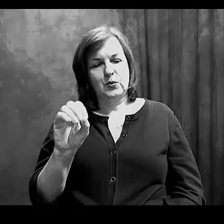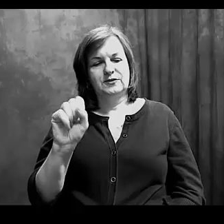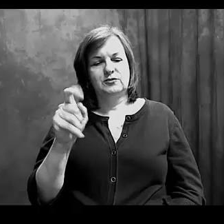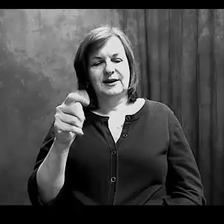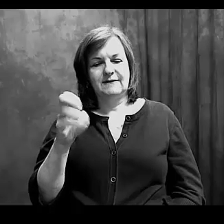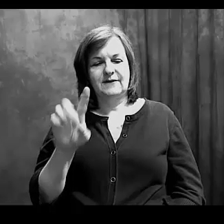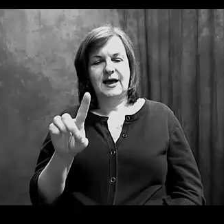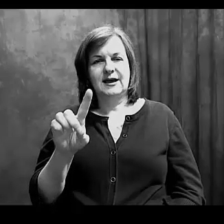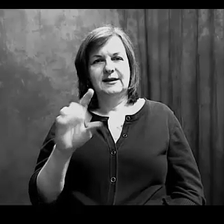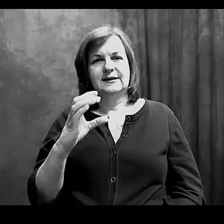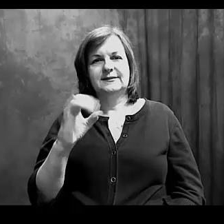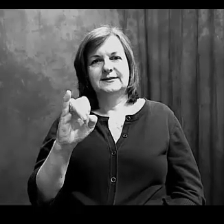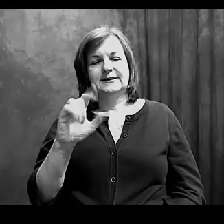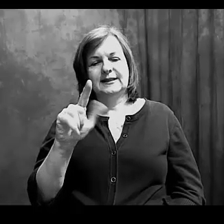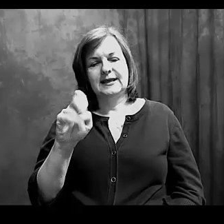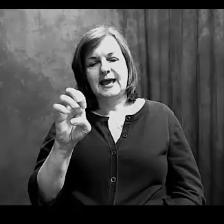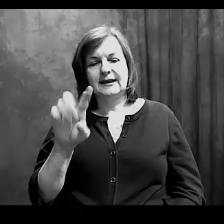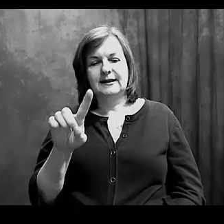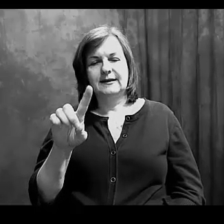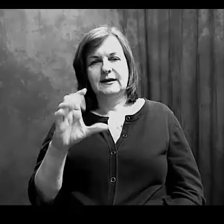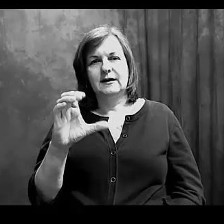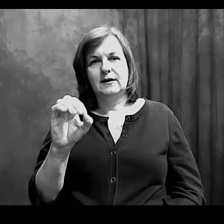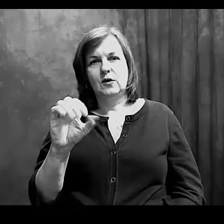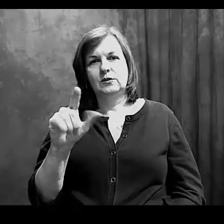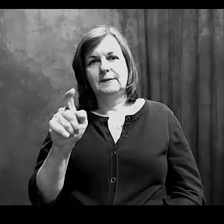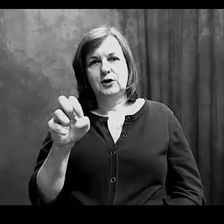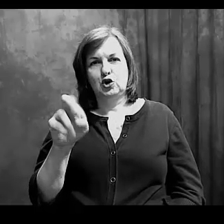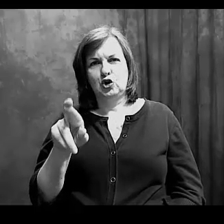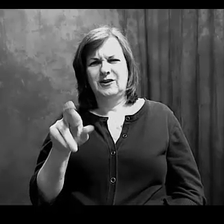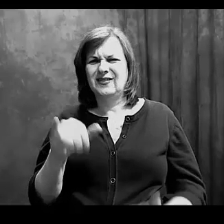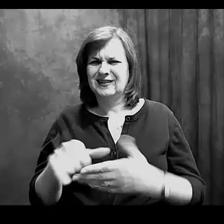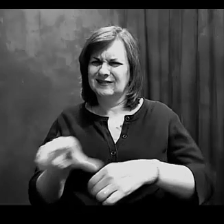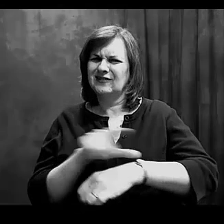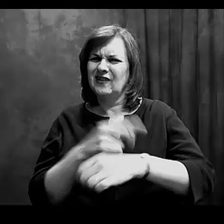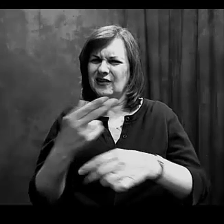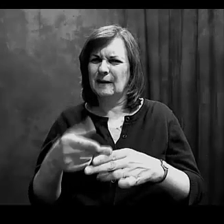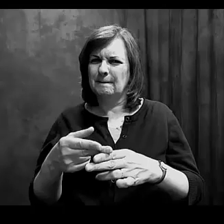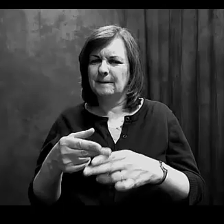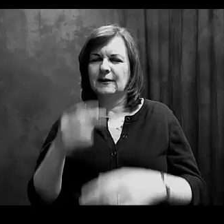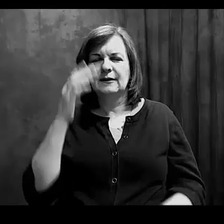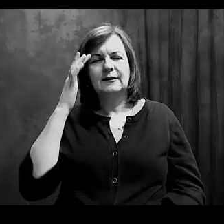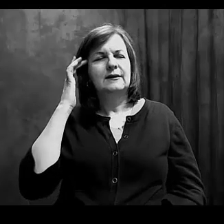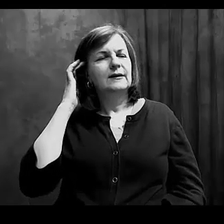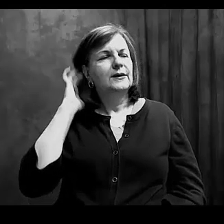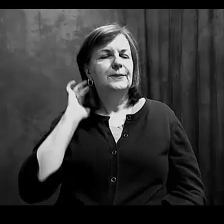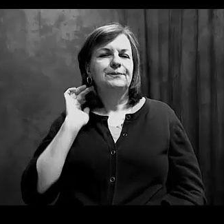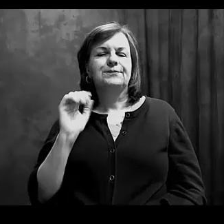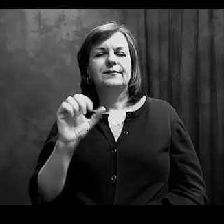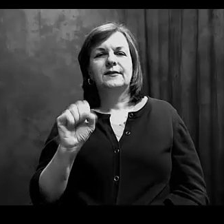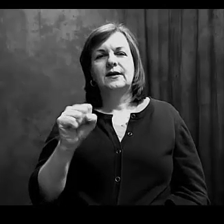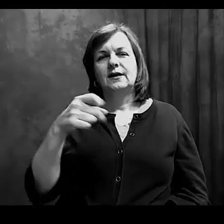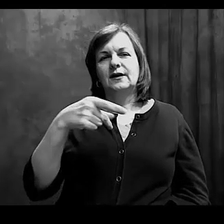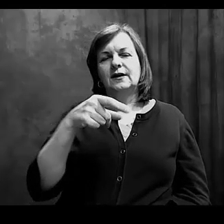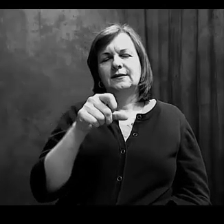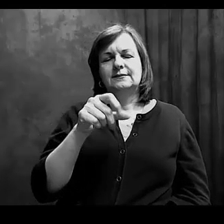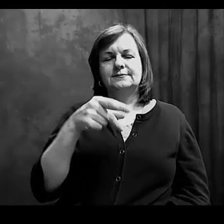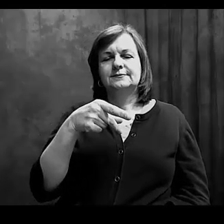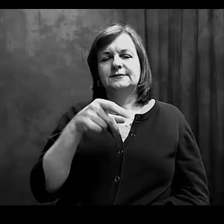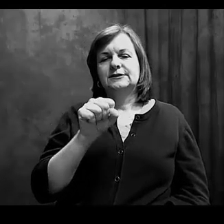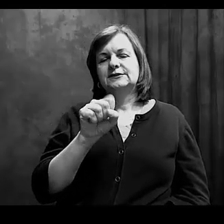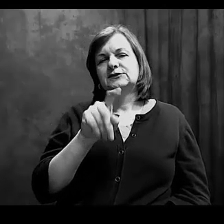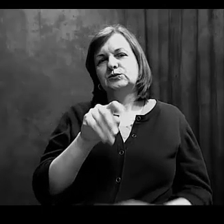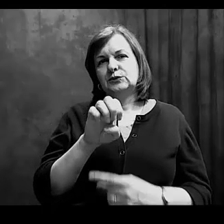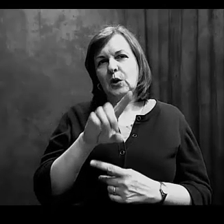Pseudostratified ciliated columnar. It's a really long name, isn't it? Now, pseudo